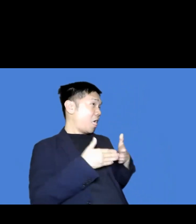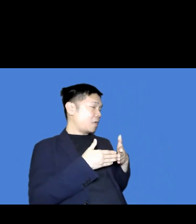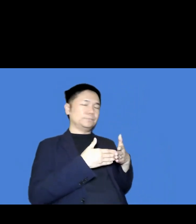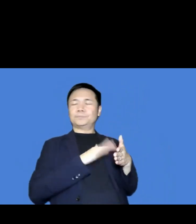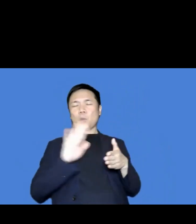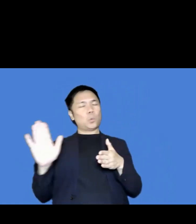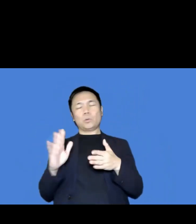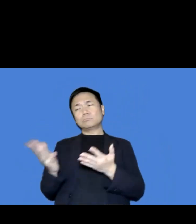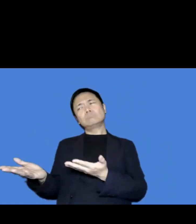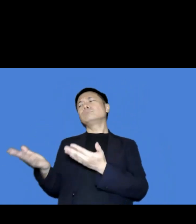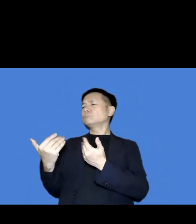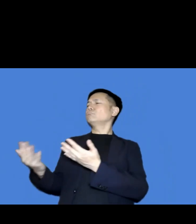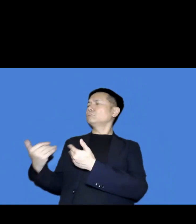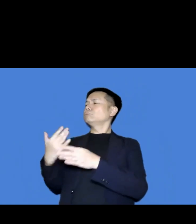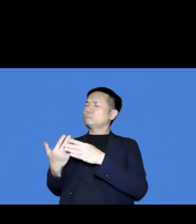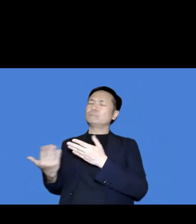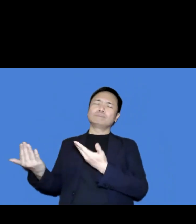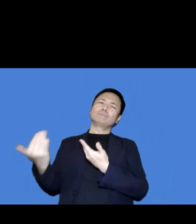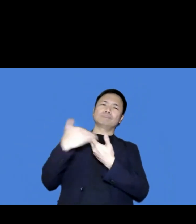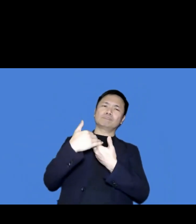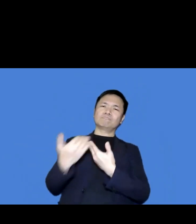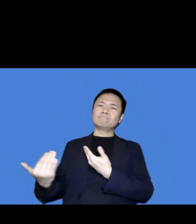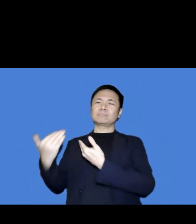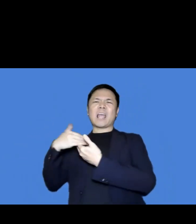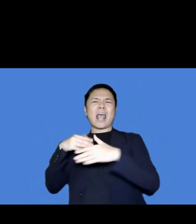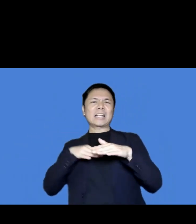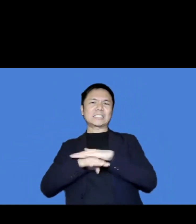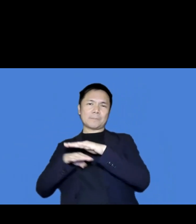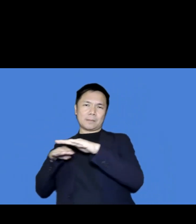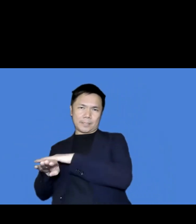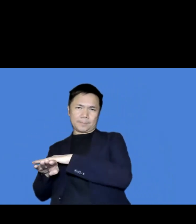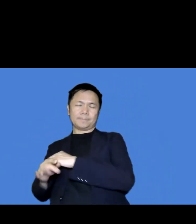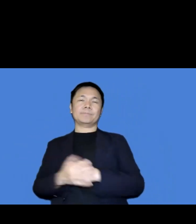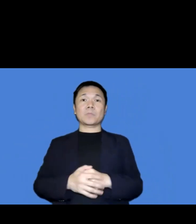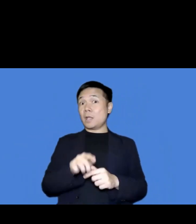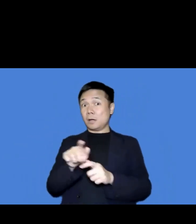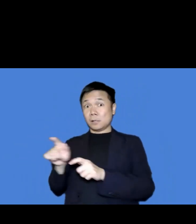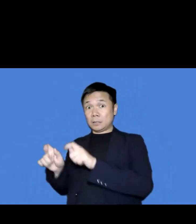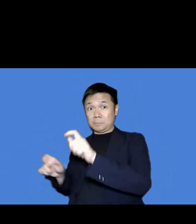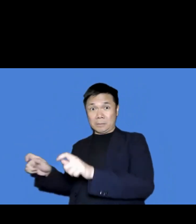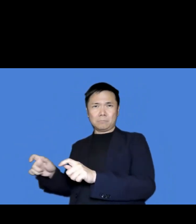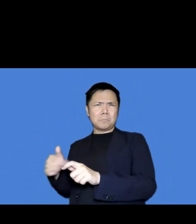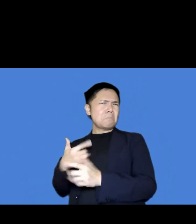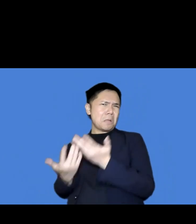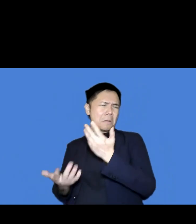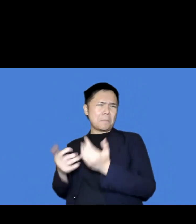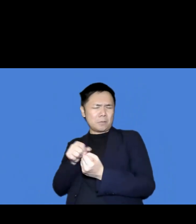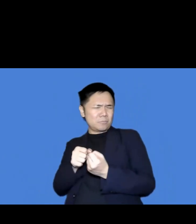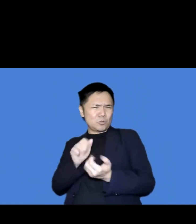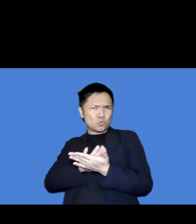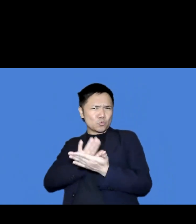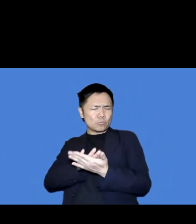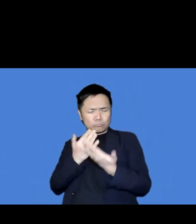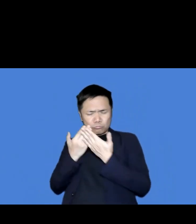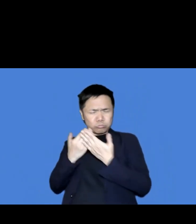Too often, even when youth with disabilities have the qualification, they face discrimination in hiring due